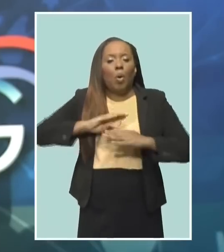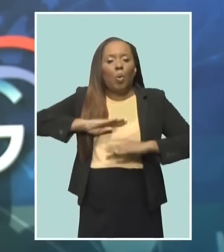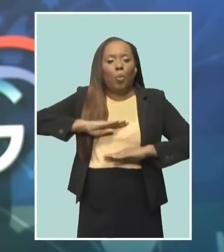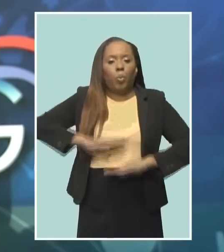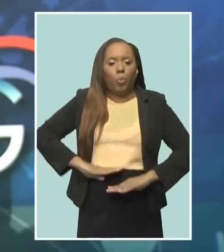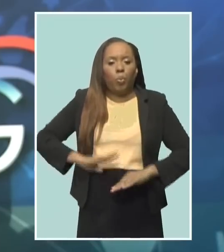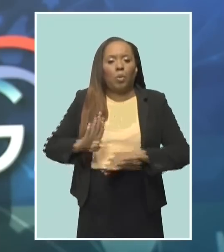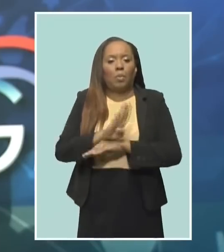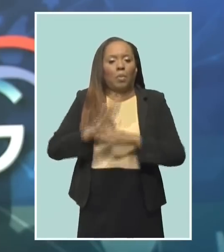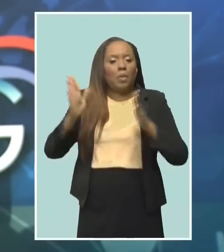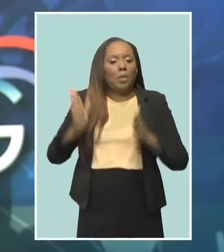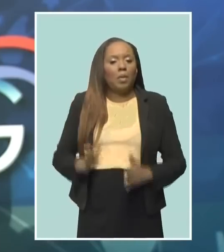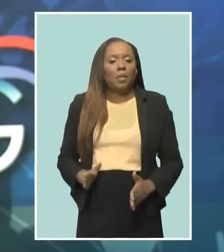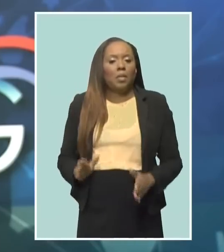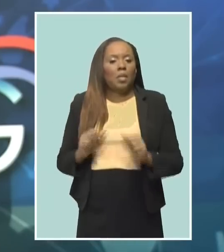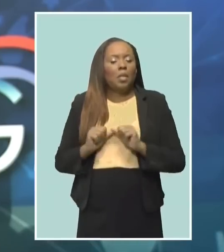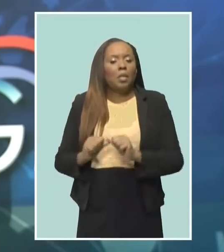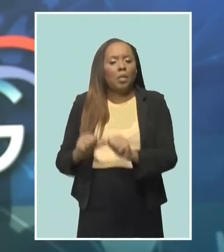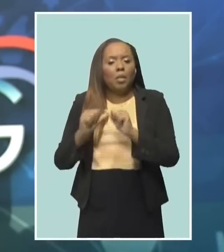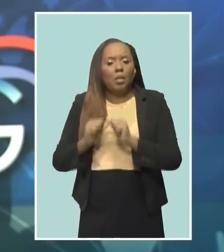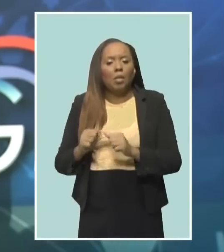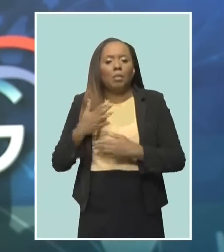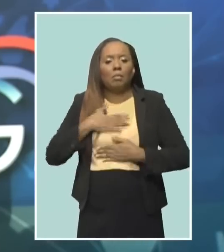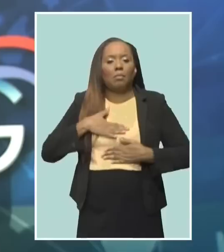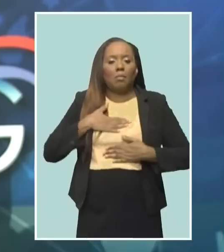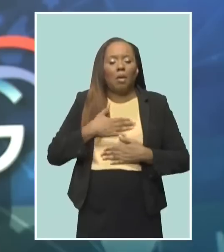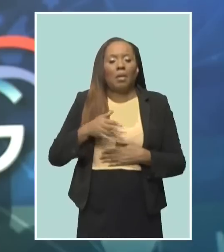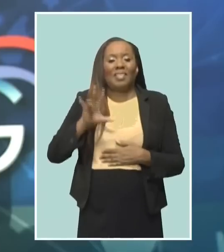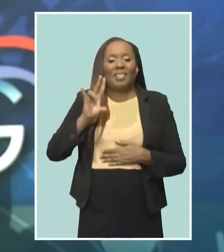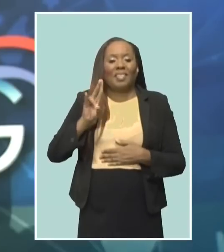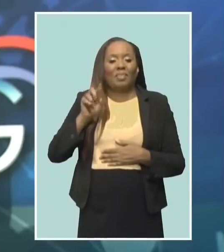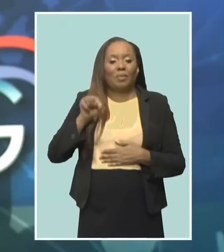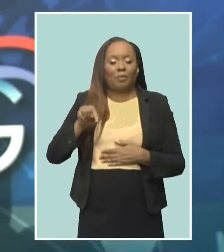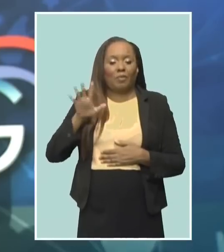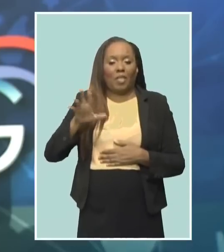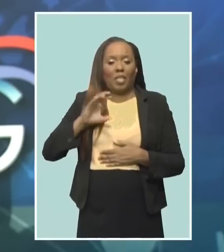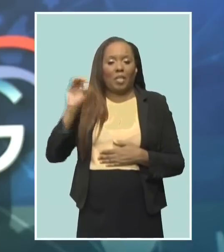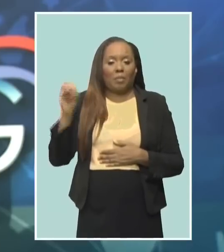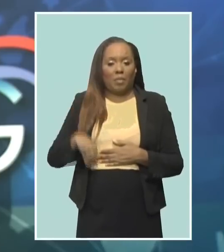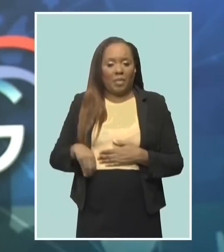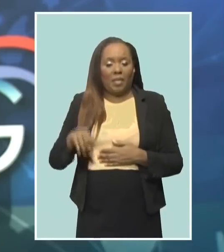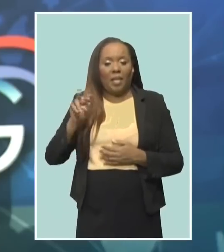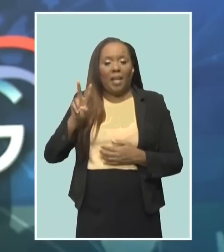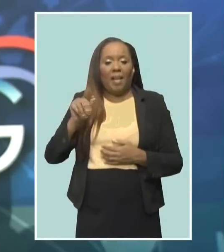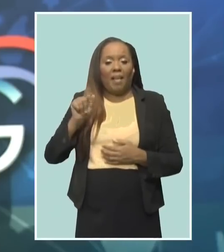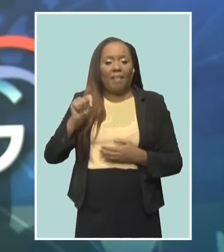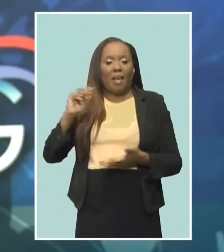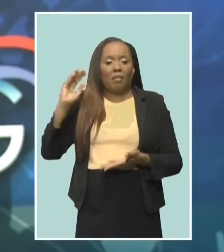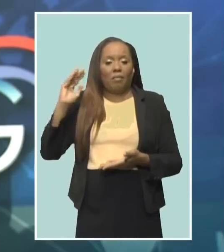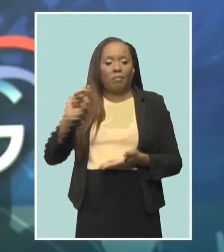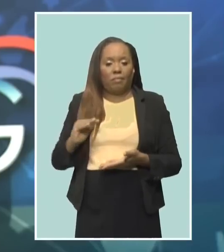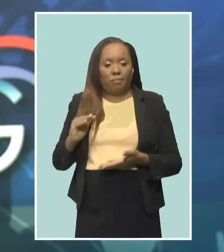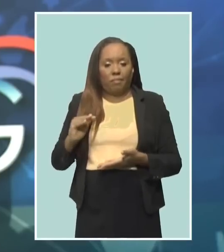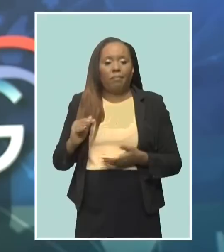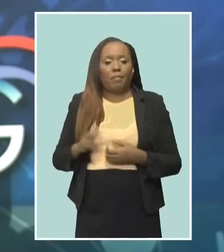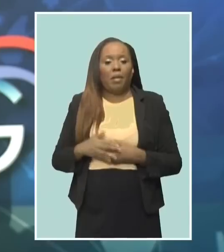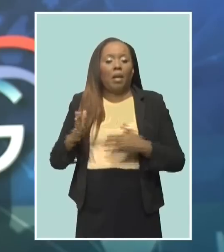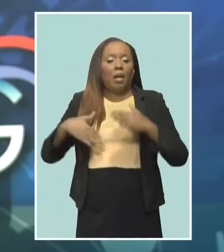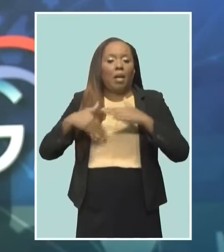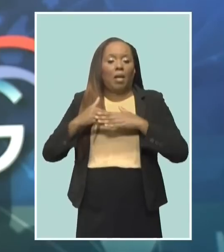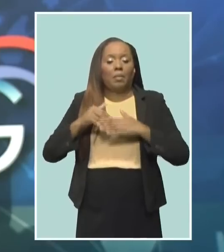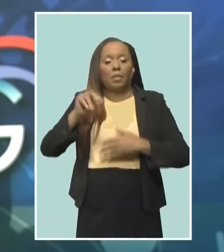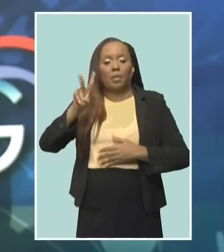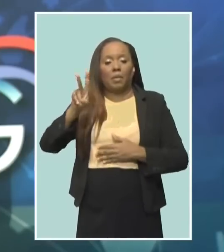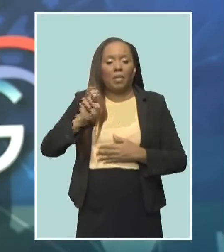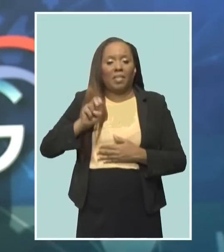average Barbadian with relief, and householders will continue to enjoy a reduced VAT rate of 7.5% up to